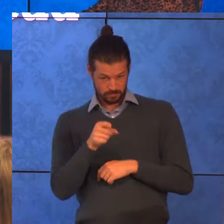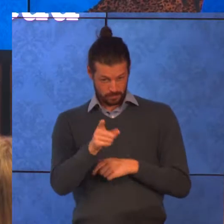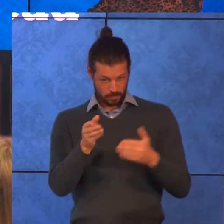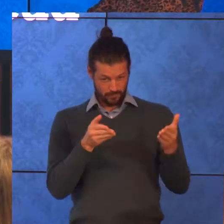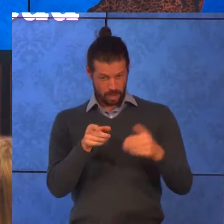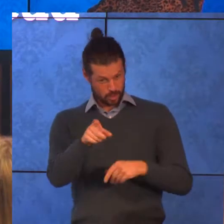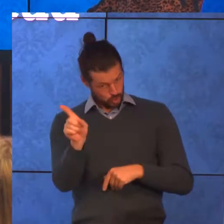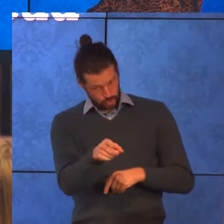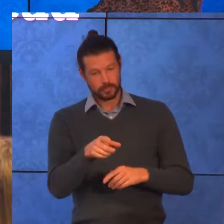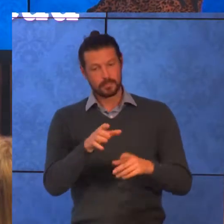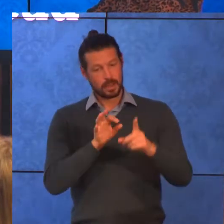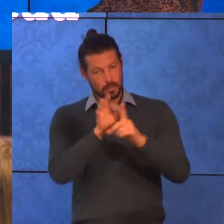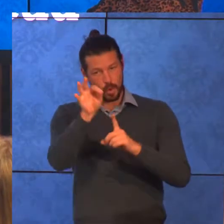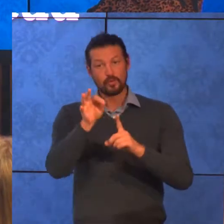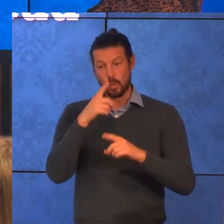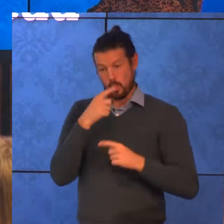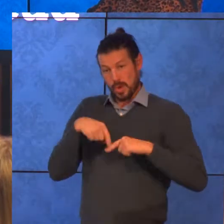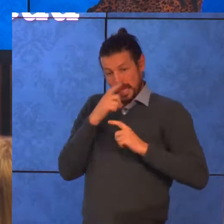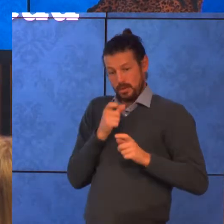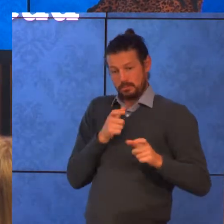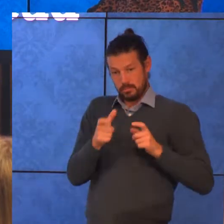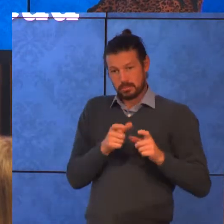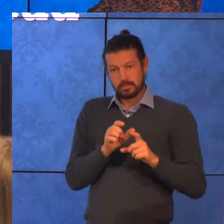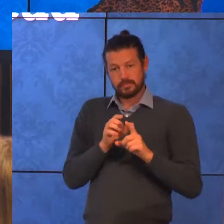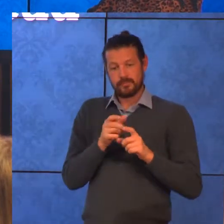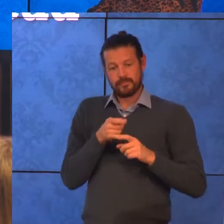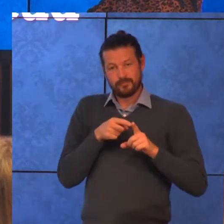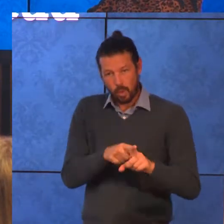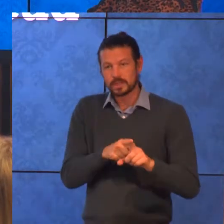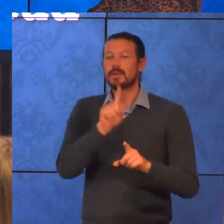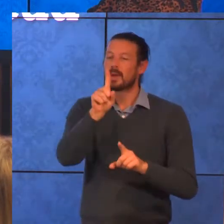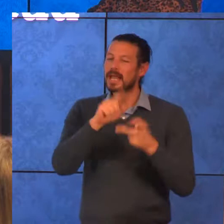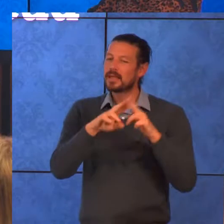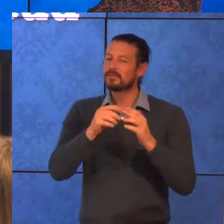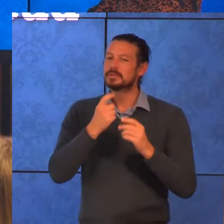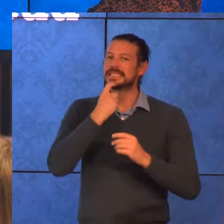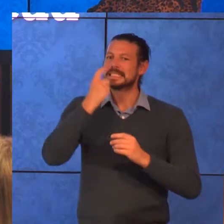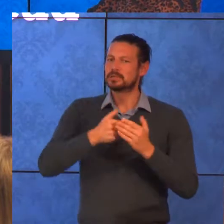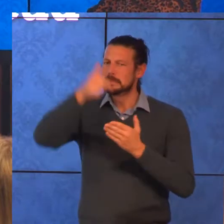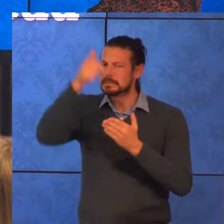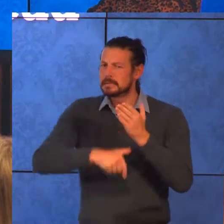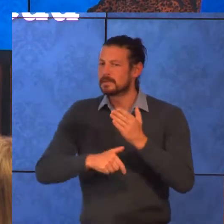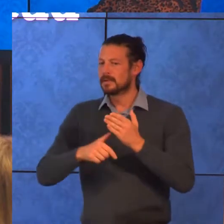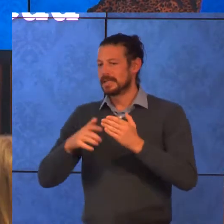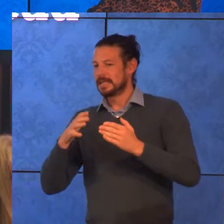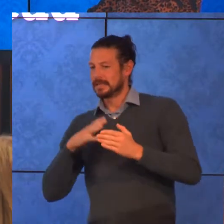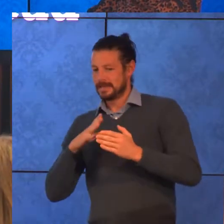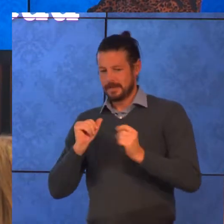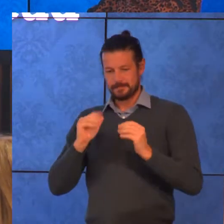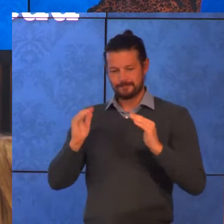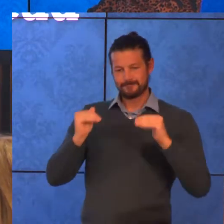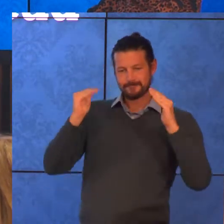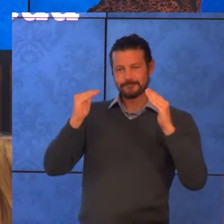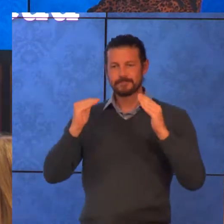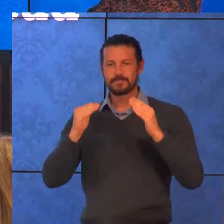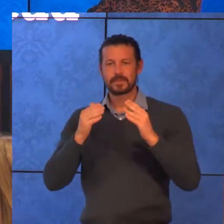do that. But if the nature of the problem is more serious and requires a different kind of regulatory intervention, then